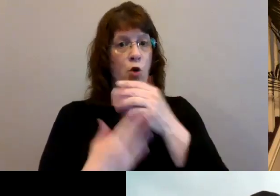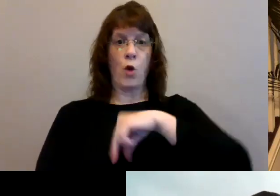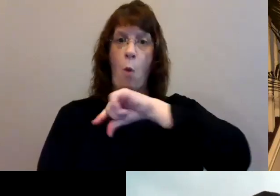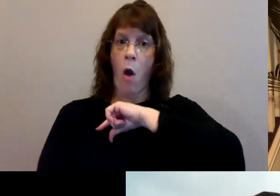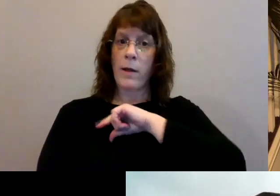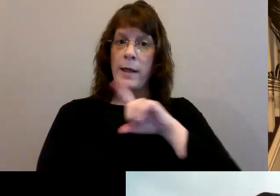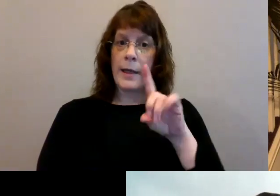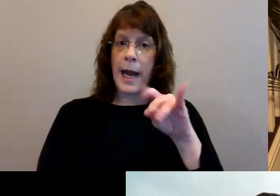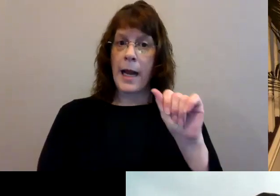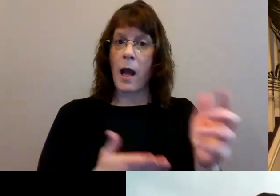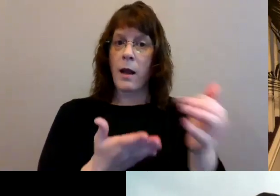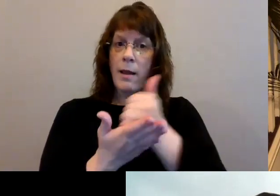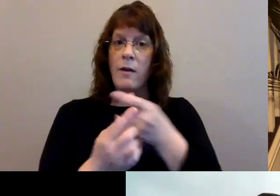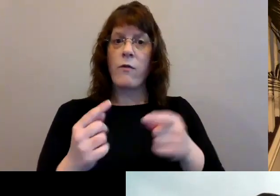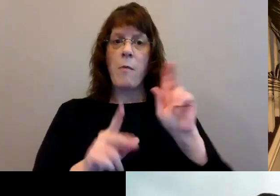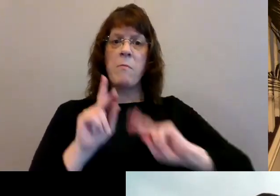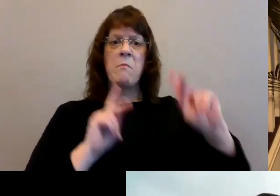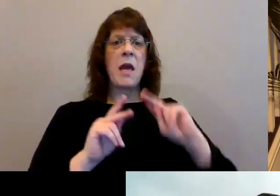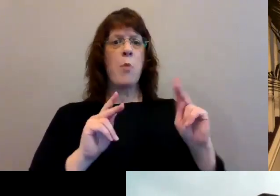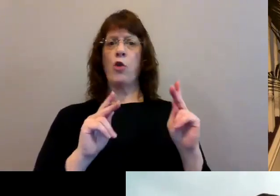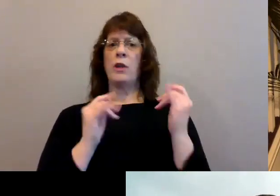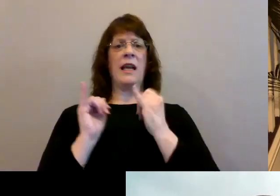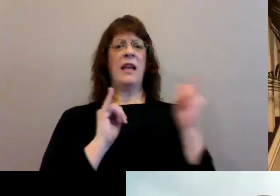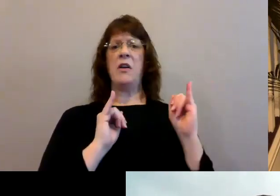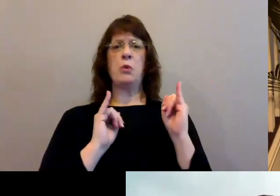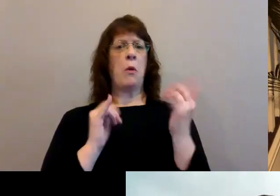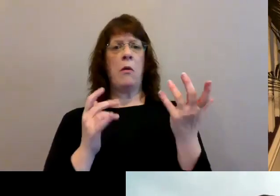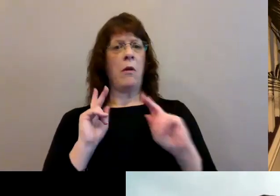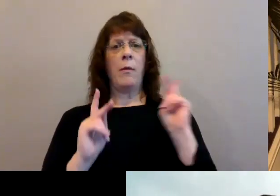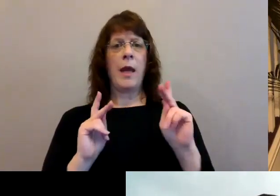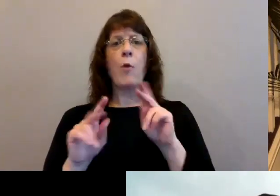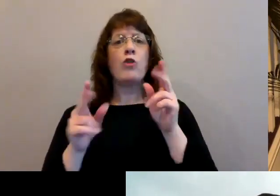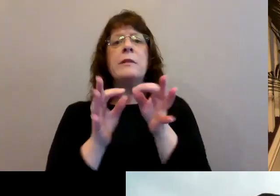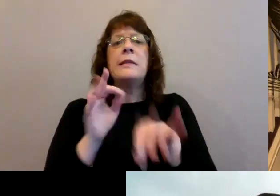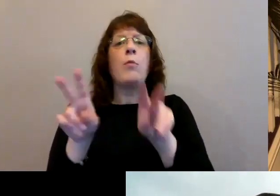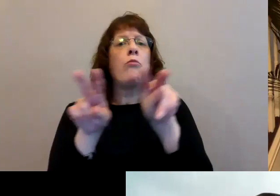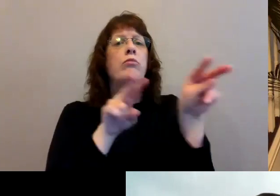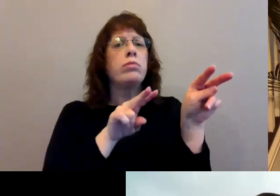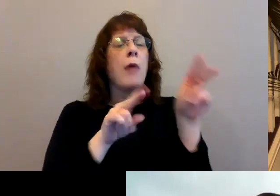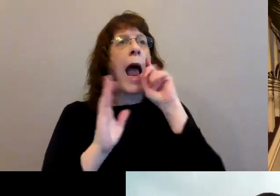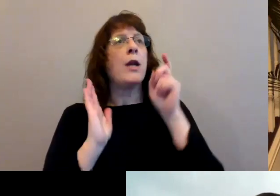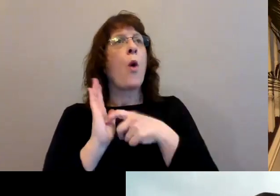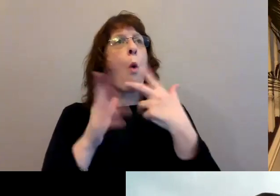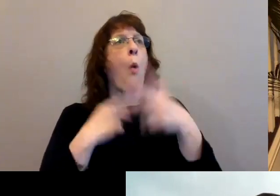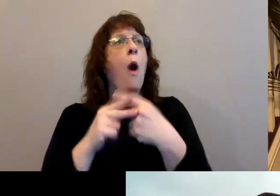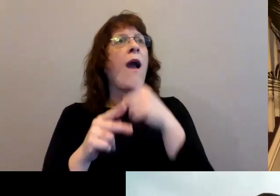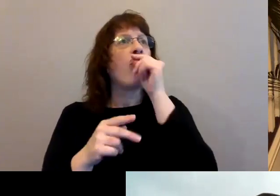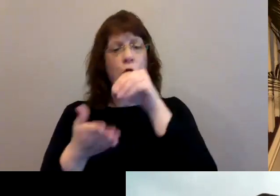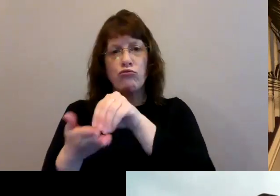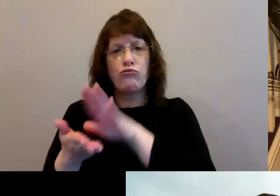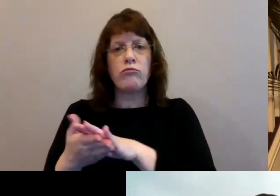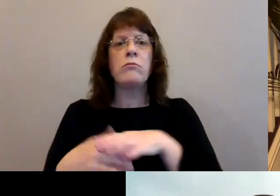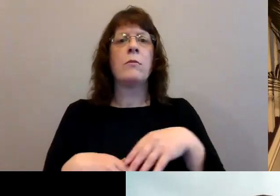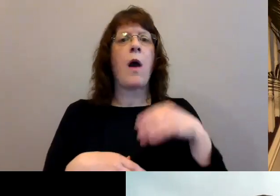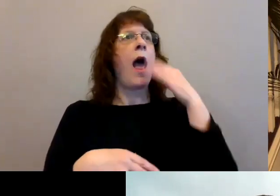way from individuals in their backyard, just making simple observations. And so there's definitely